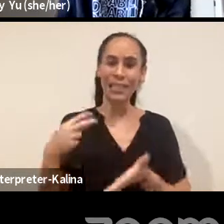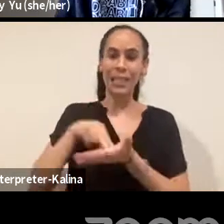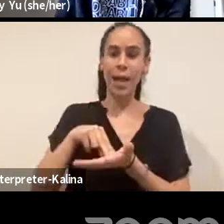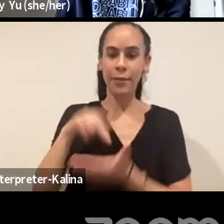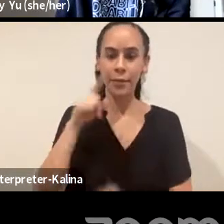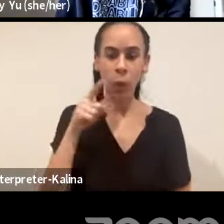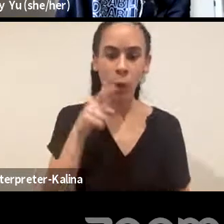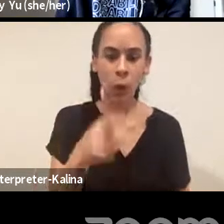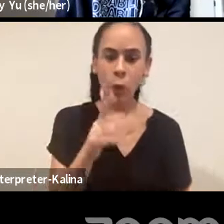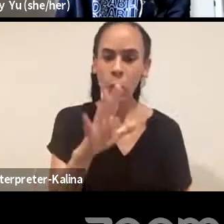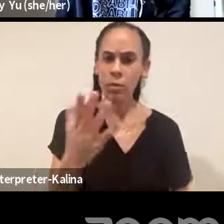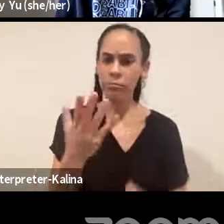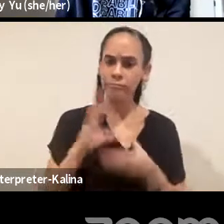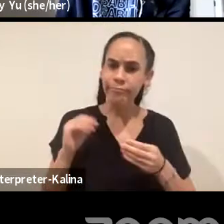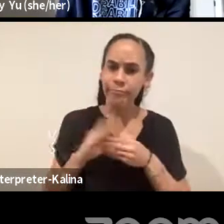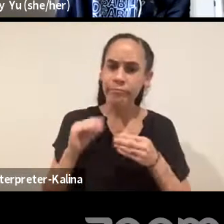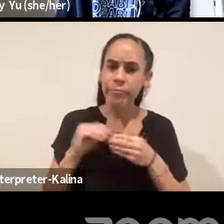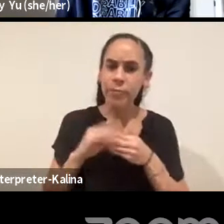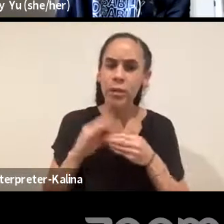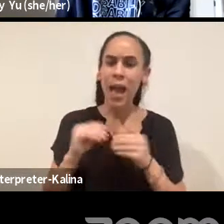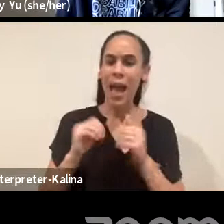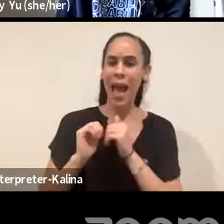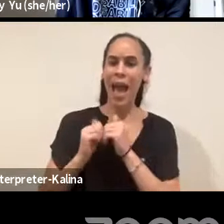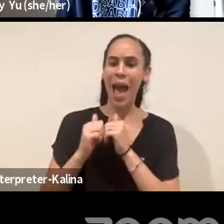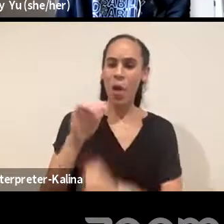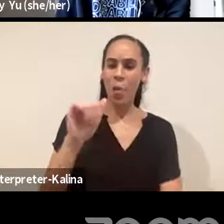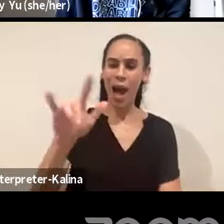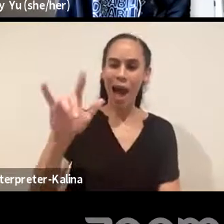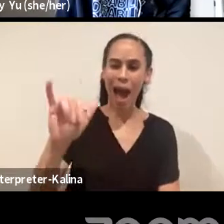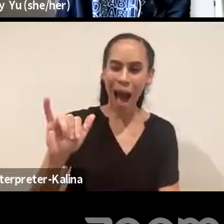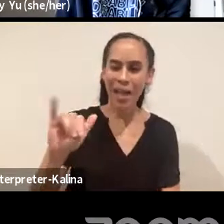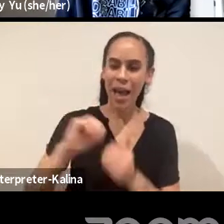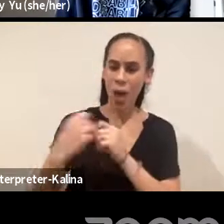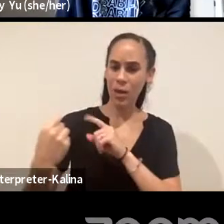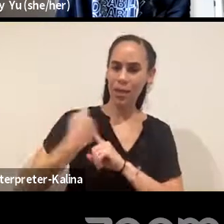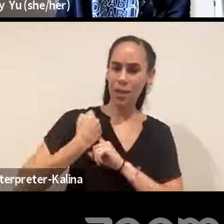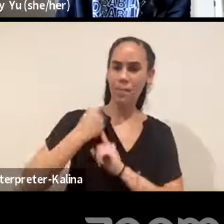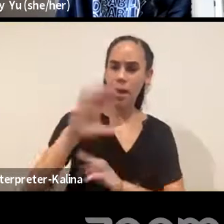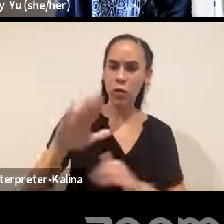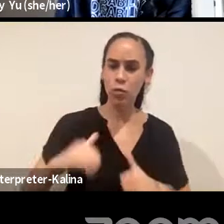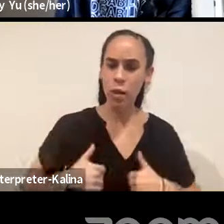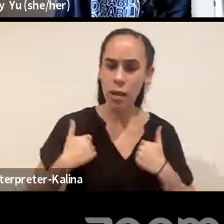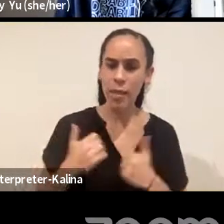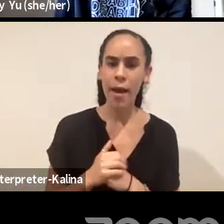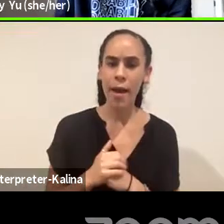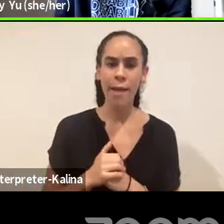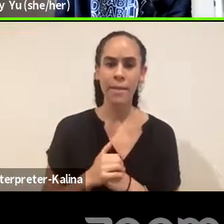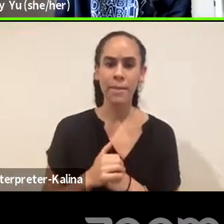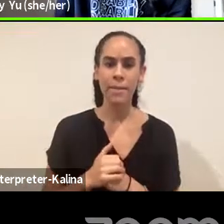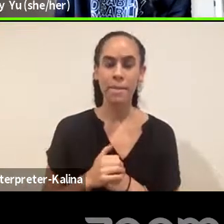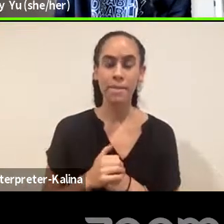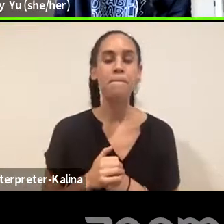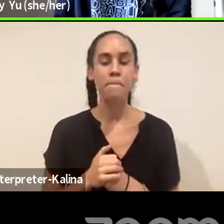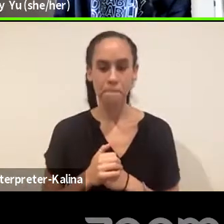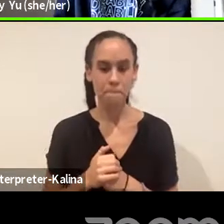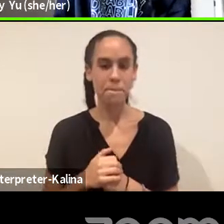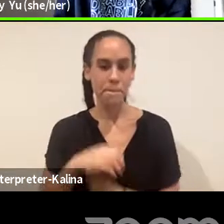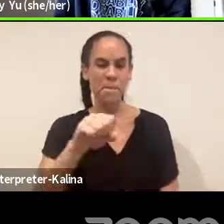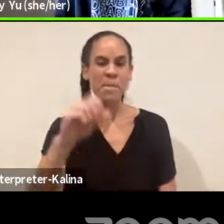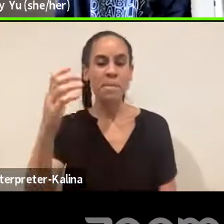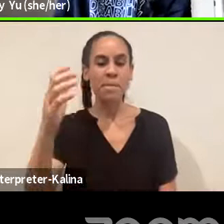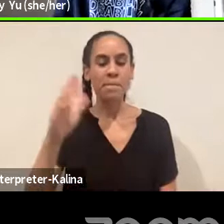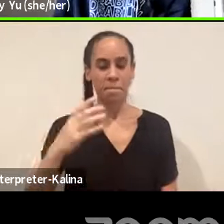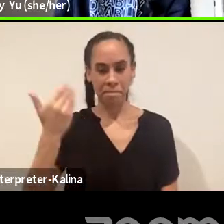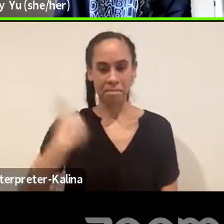a story. Tell the story. How did an ally impact your life? Yeah, this is Tiffany. I'll